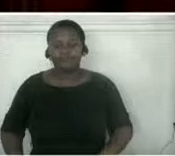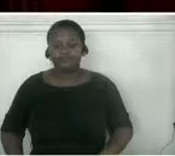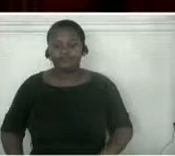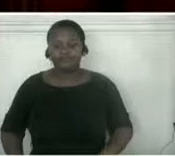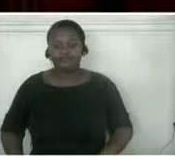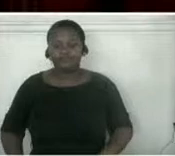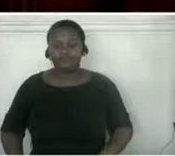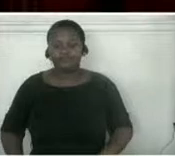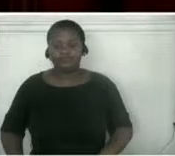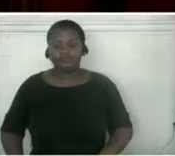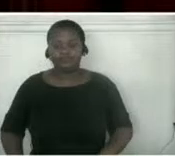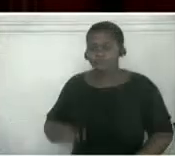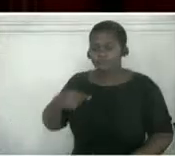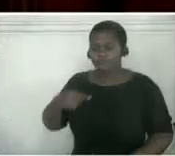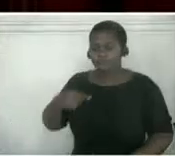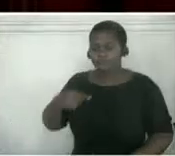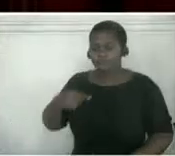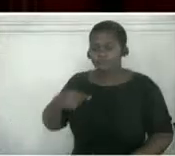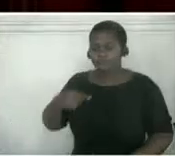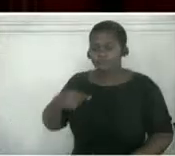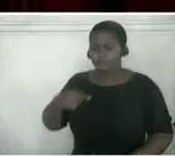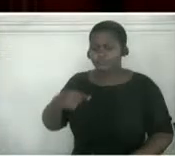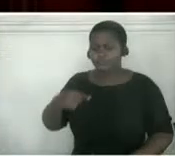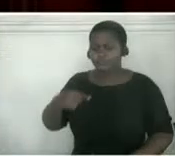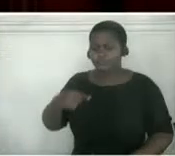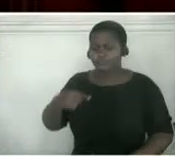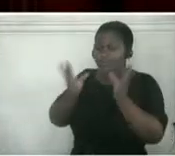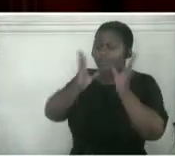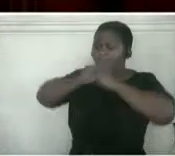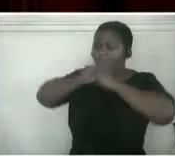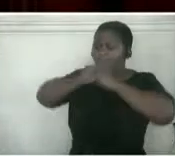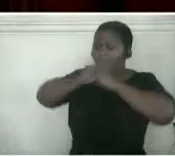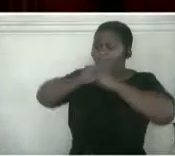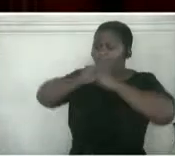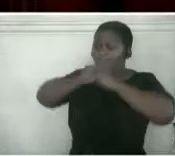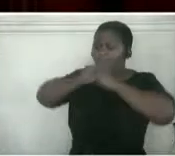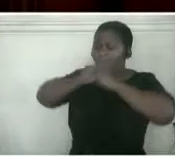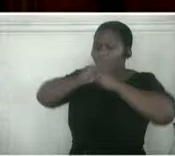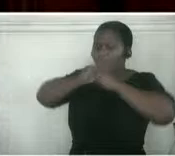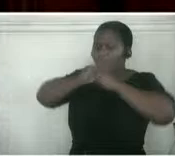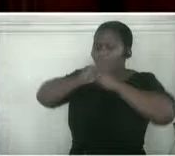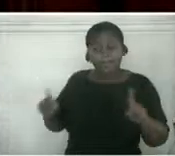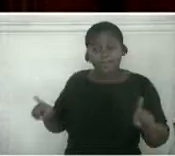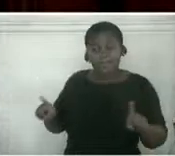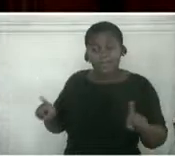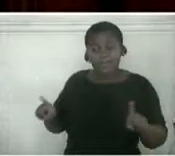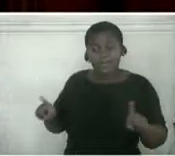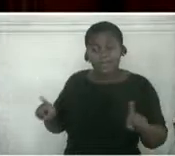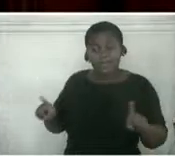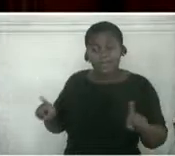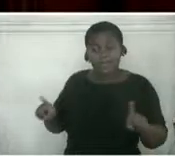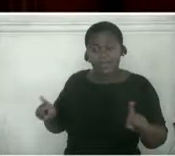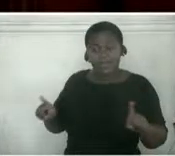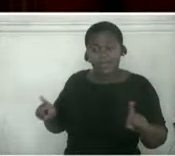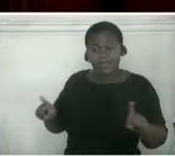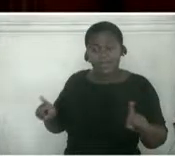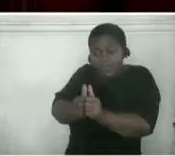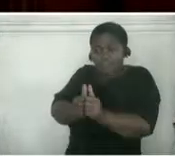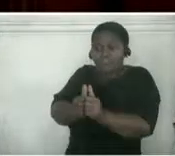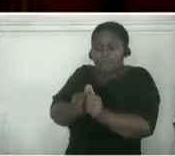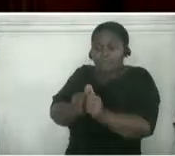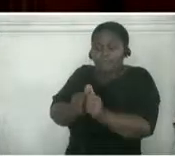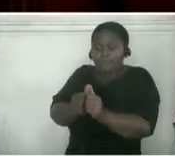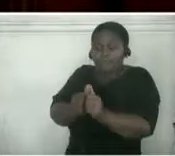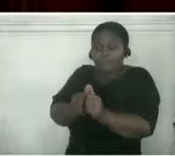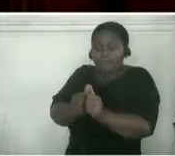Ngikusho lokhu ngingabheke politiki, kodwa la kubanjisenwe khona